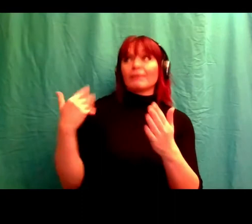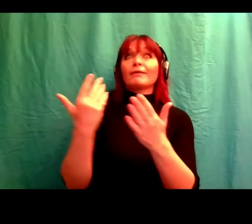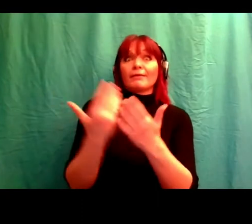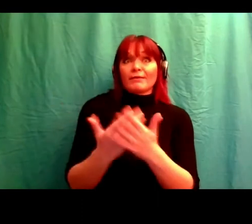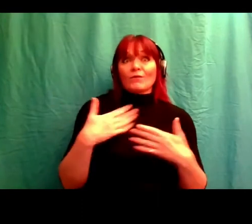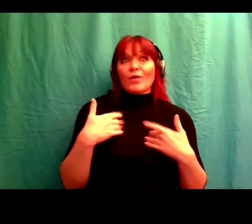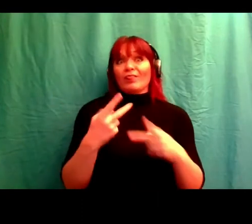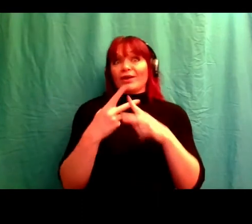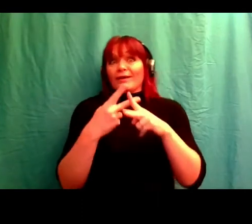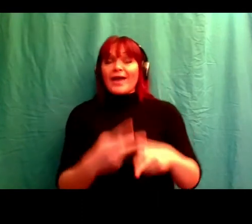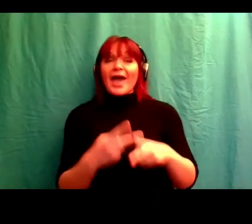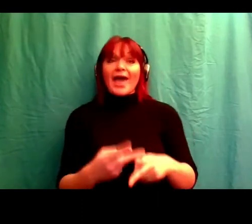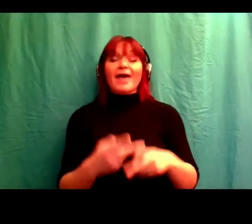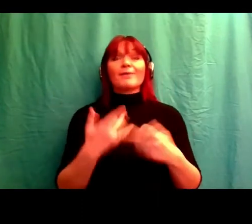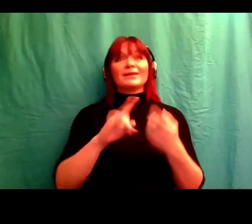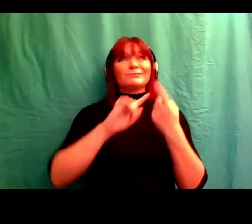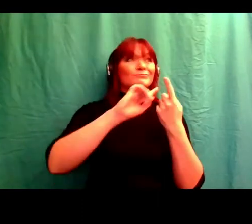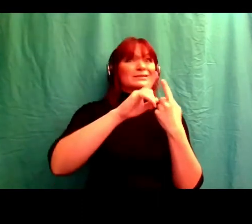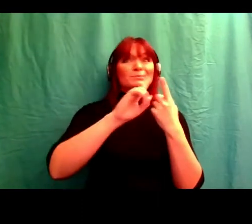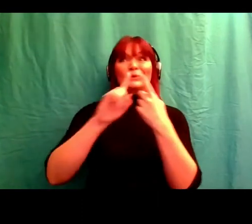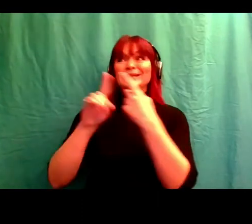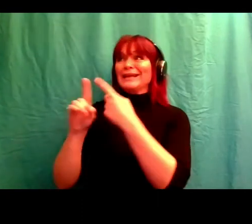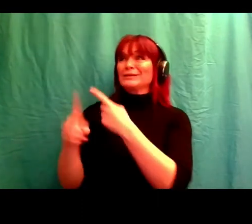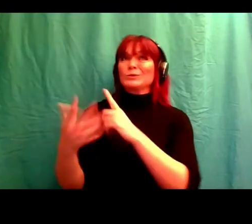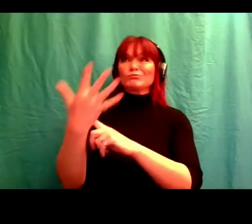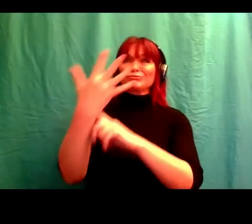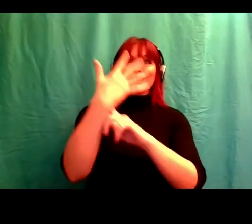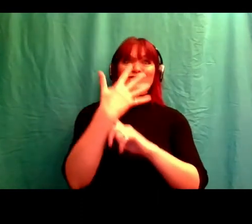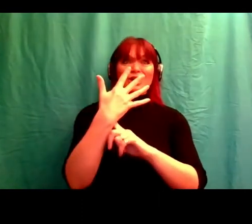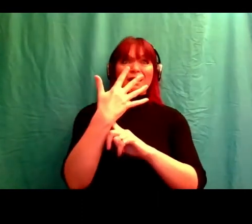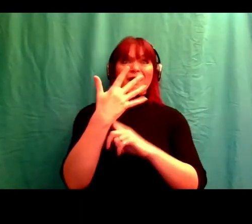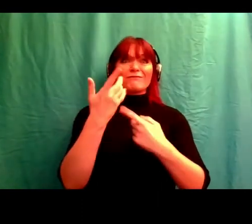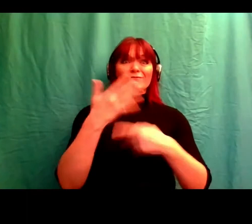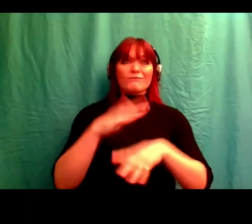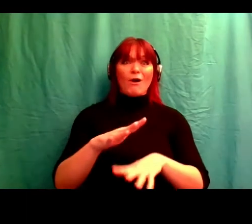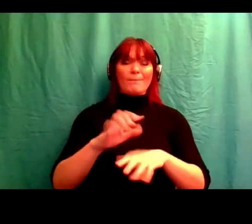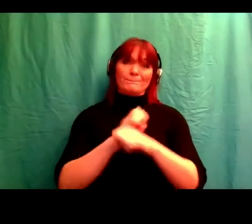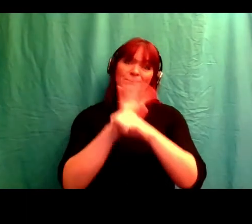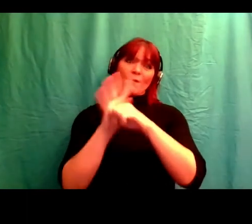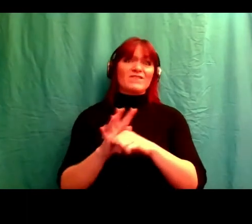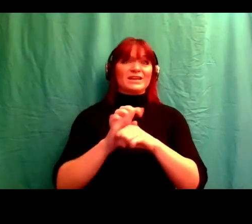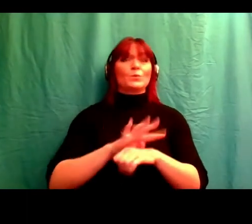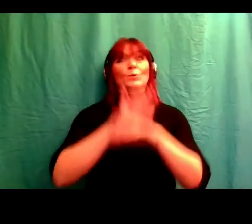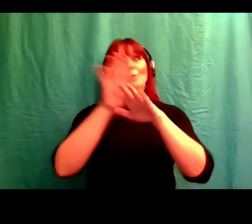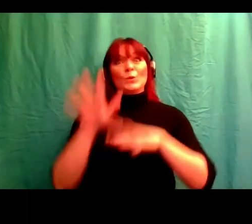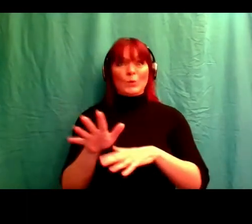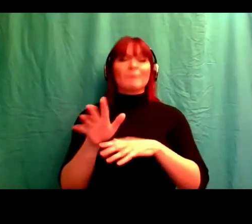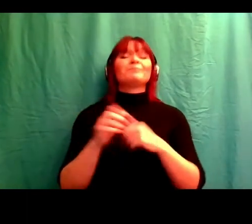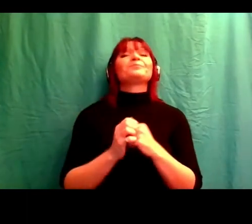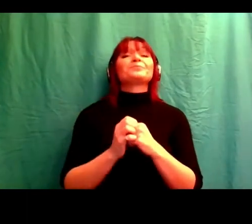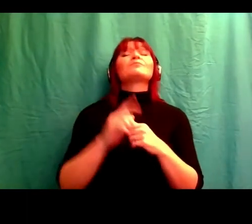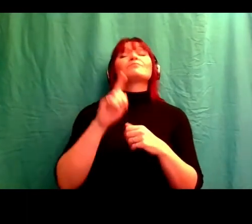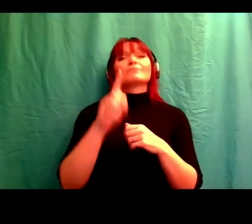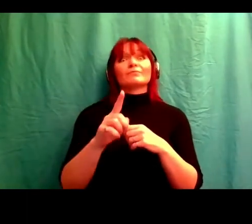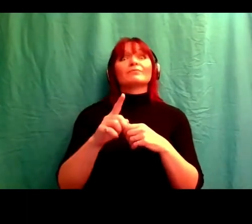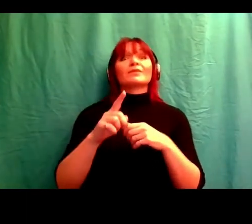system has been responding to the extraordinary pressures resulting from the latest surge in COVID-19 infections and as it's begun to roll